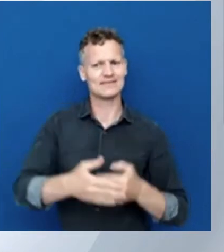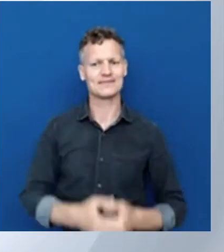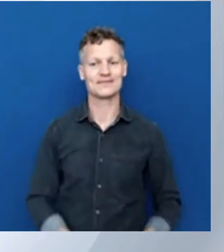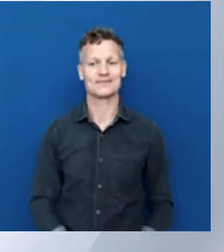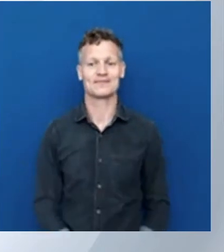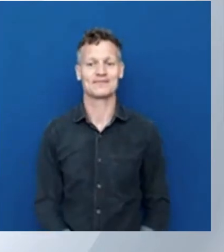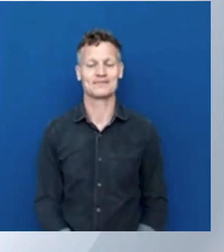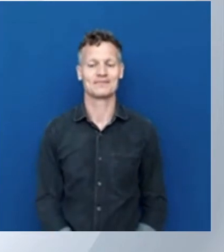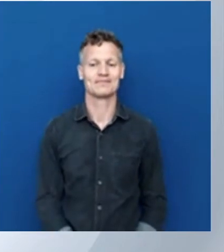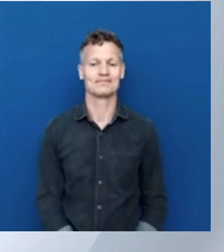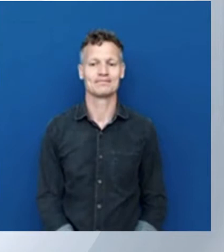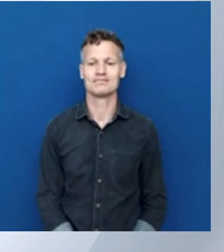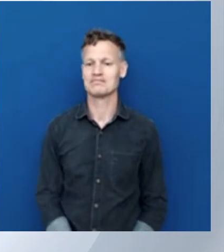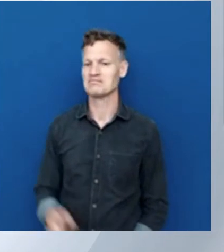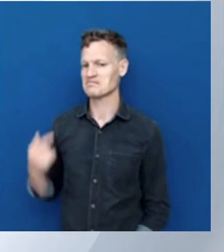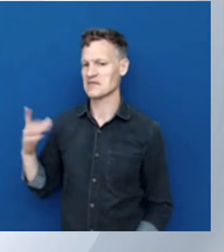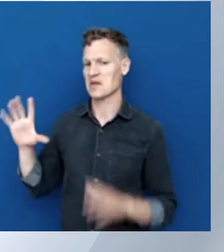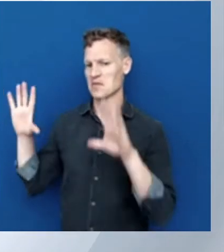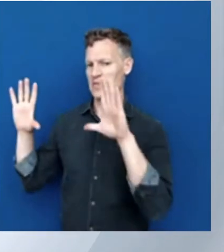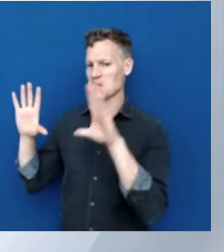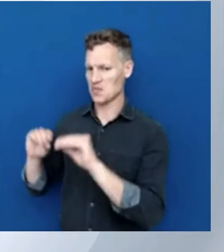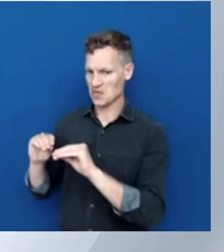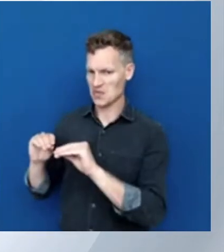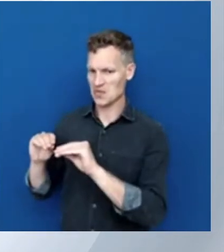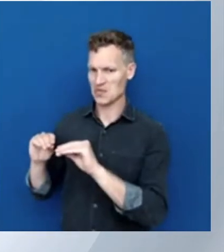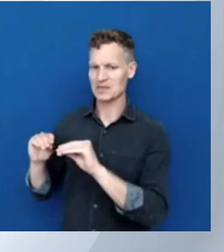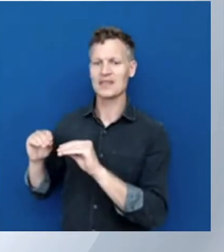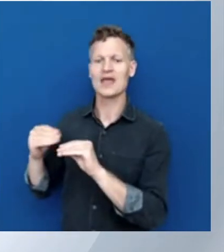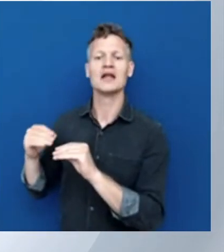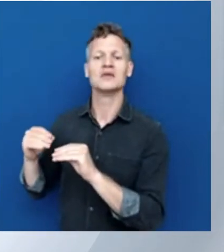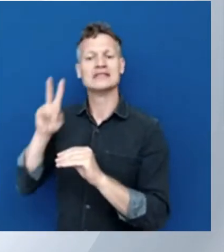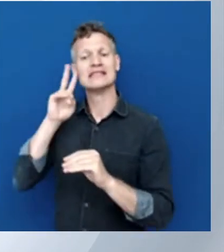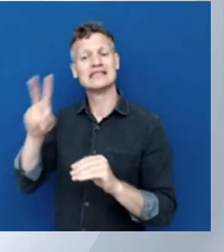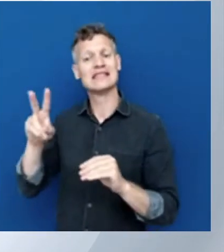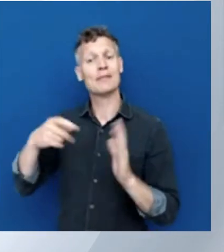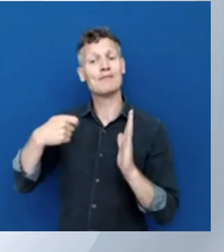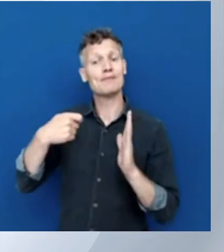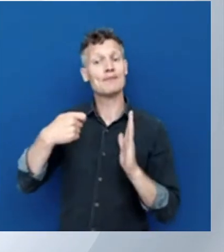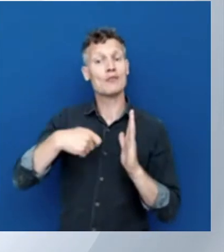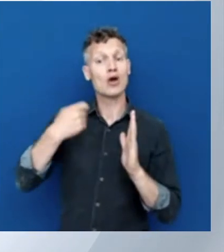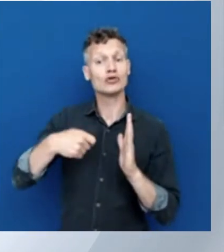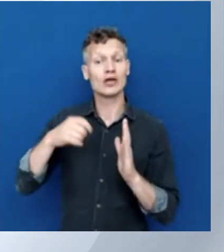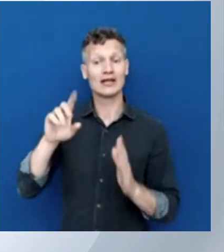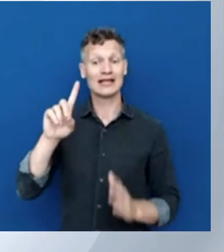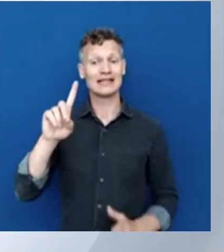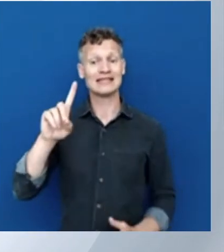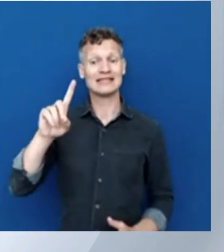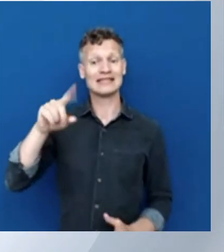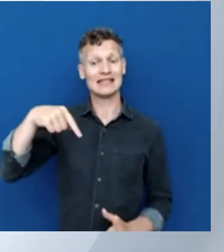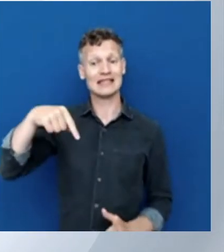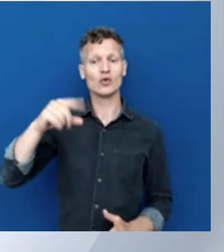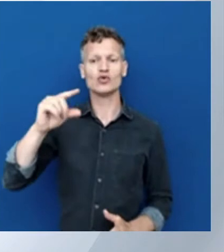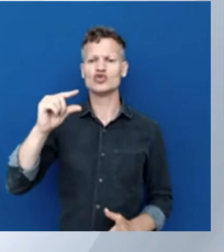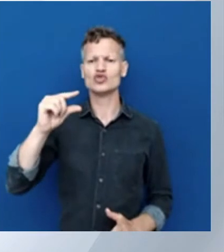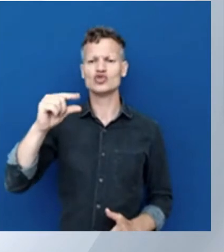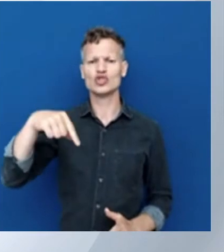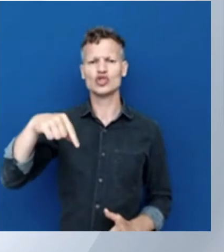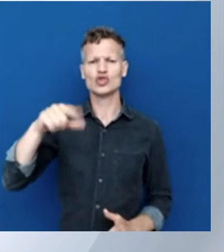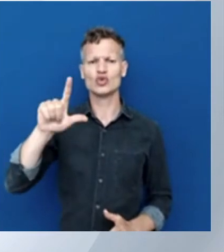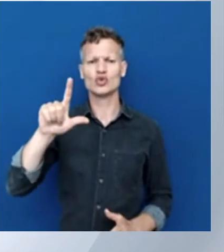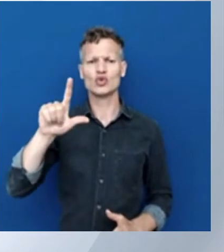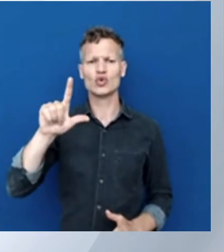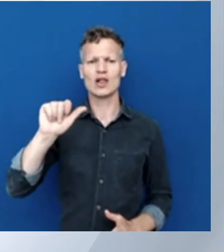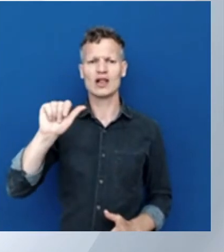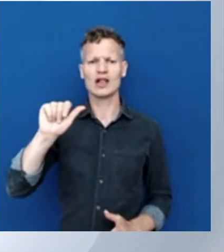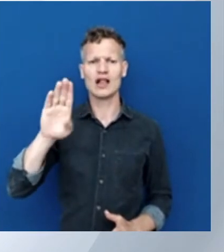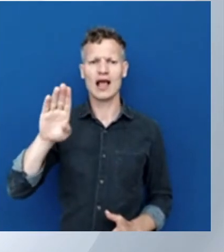and close you. And to start with, we have some projects. So the DQ Labs there, you can go into DQ Labs, and I've cloned